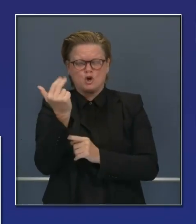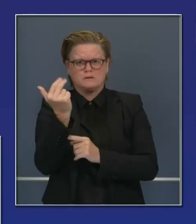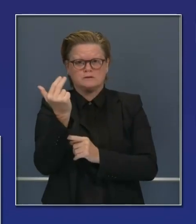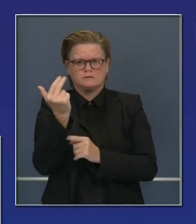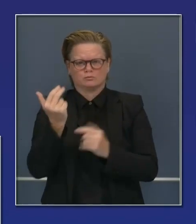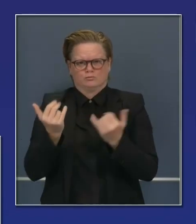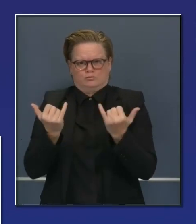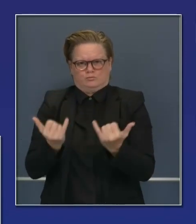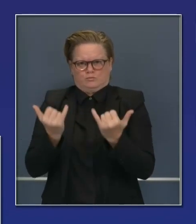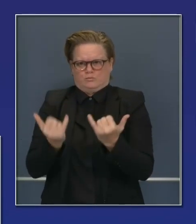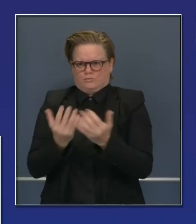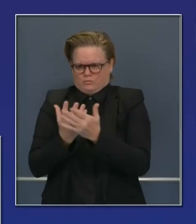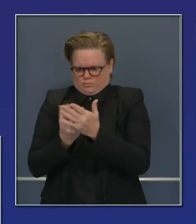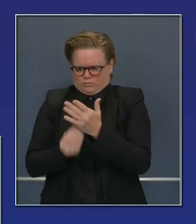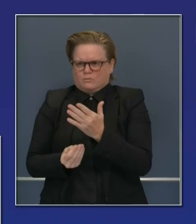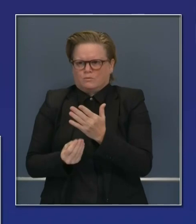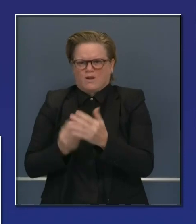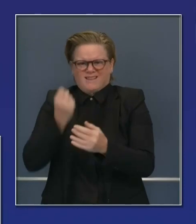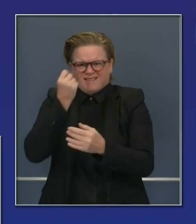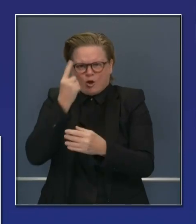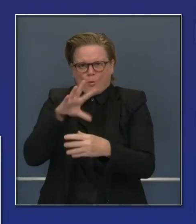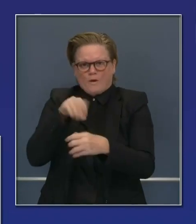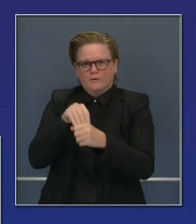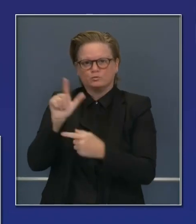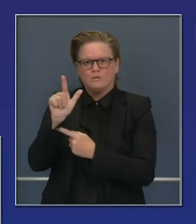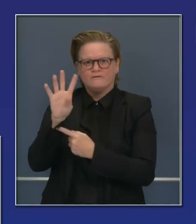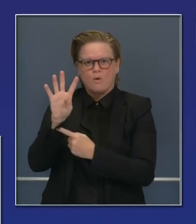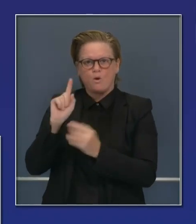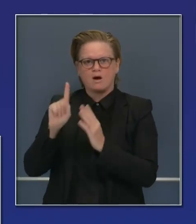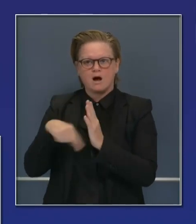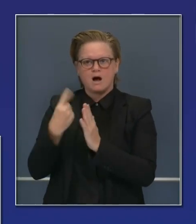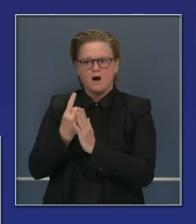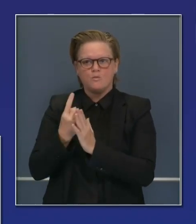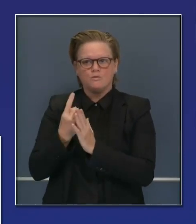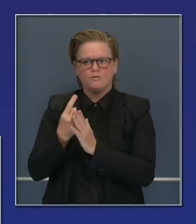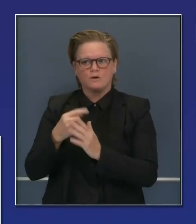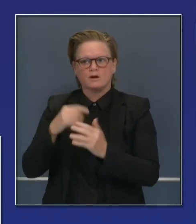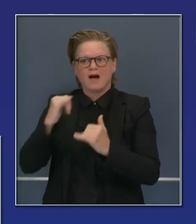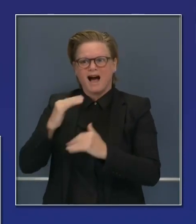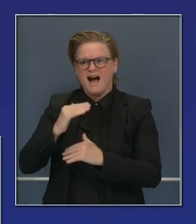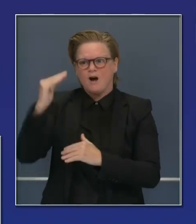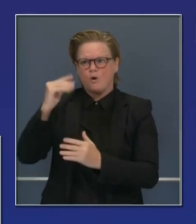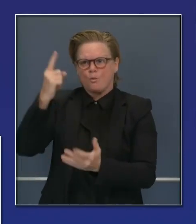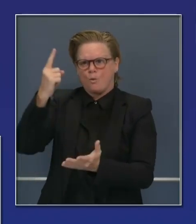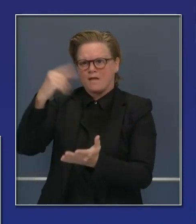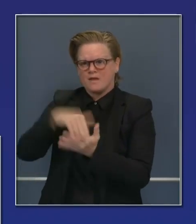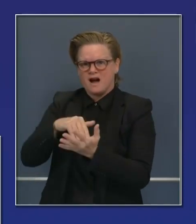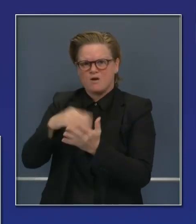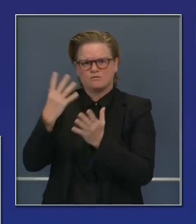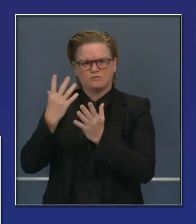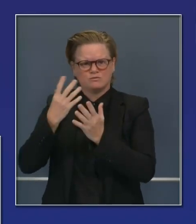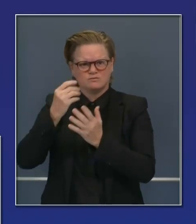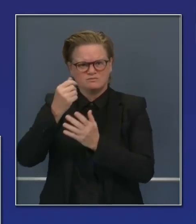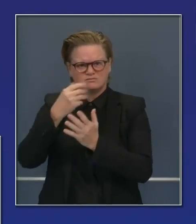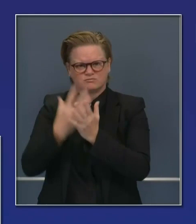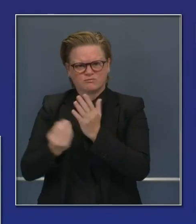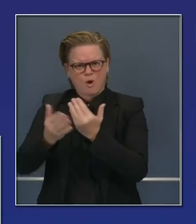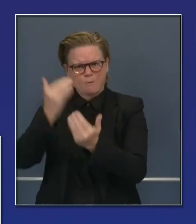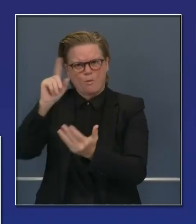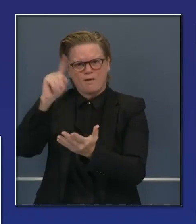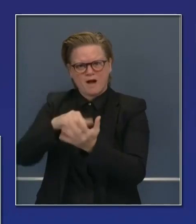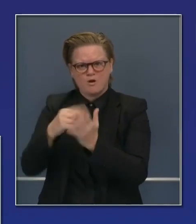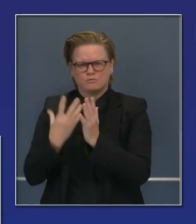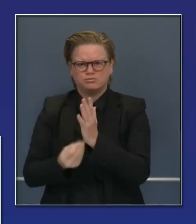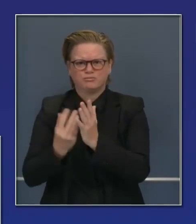close to 1,000 Californians have lost their lives due to COVID-19. The bottom line is,